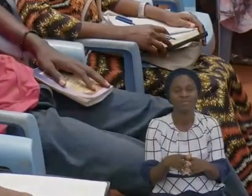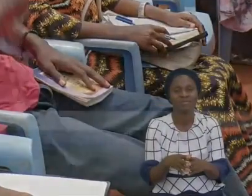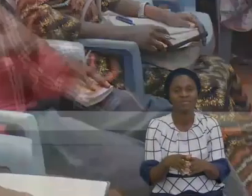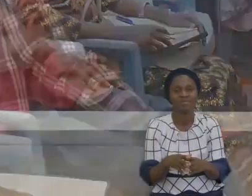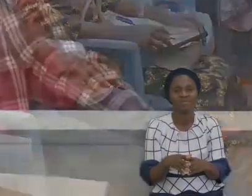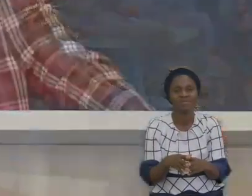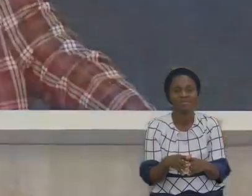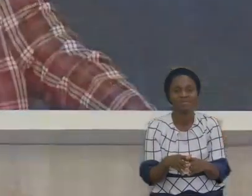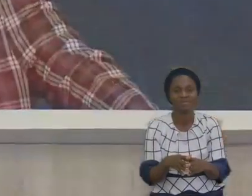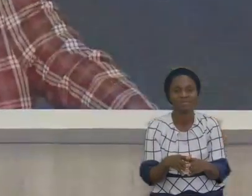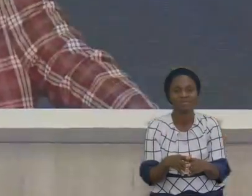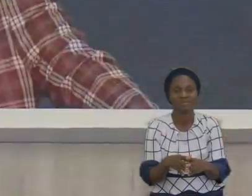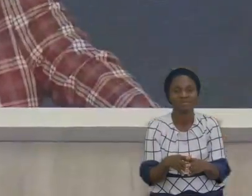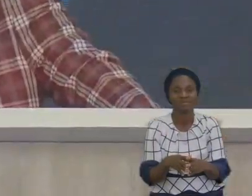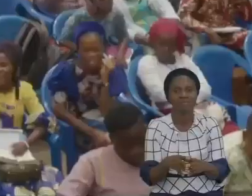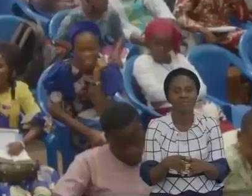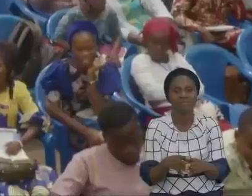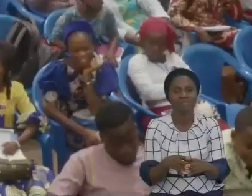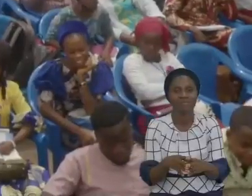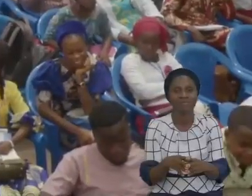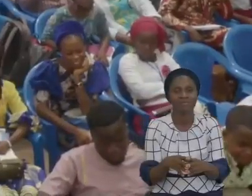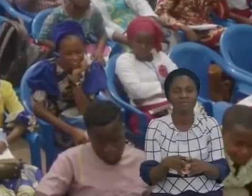You didn't say amen to that one.